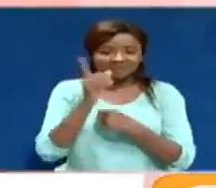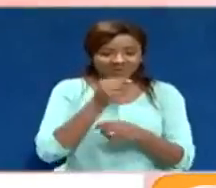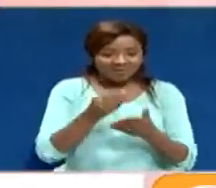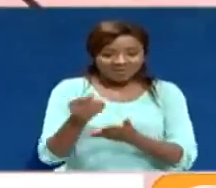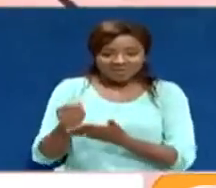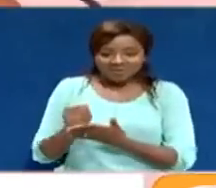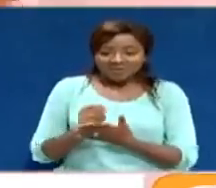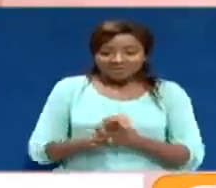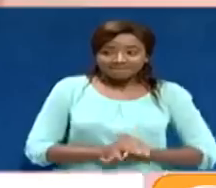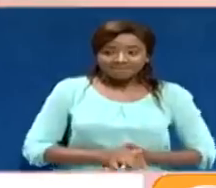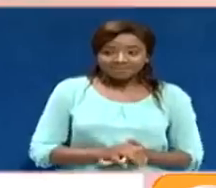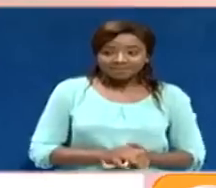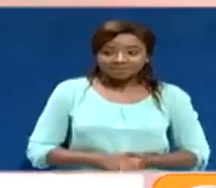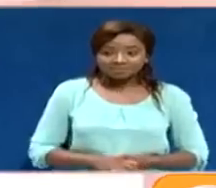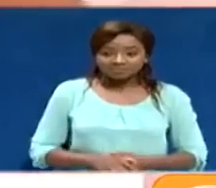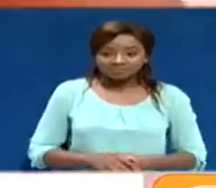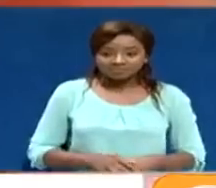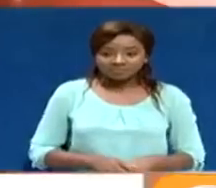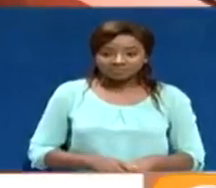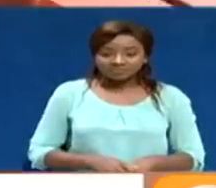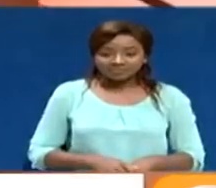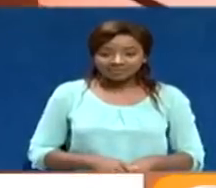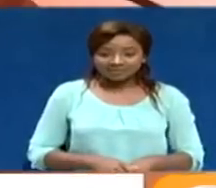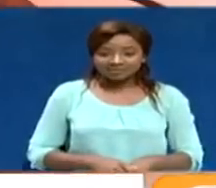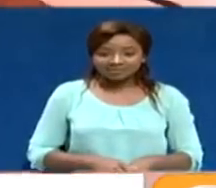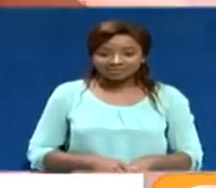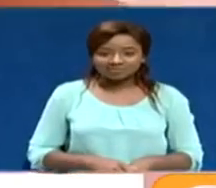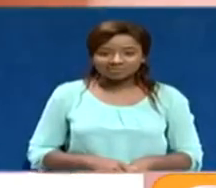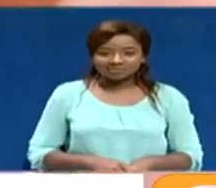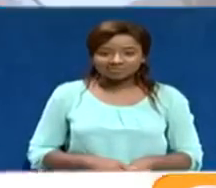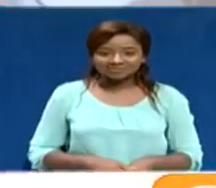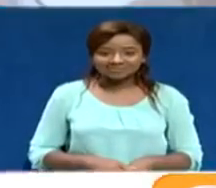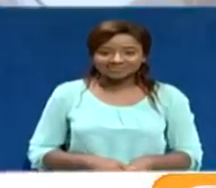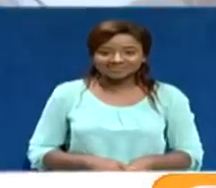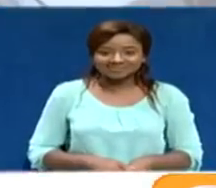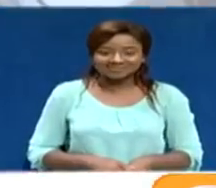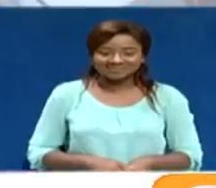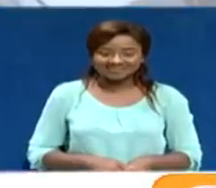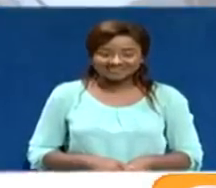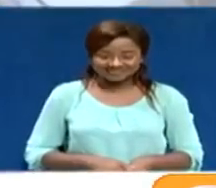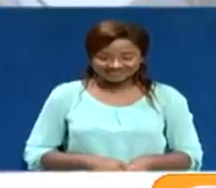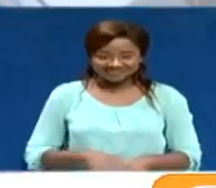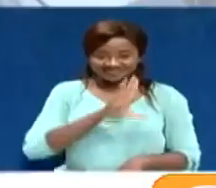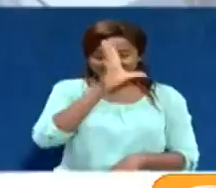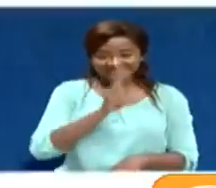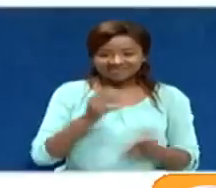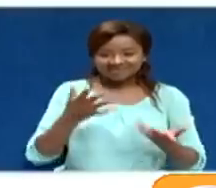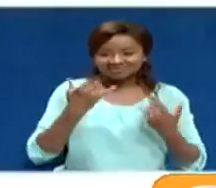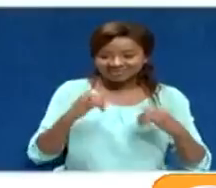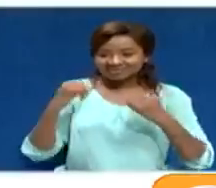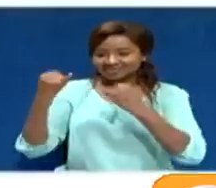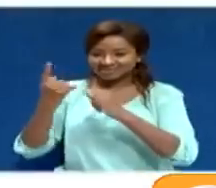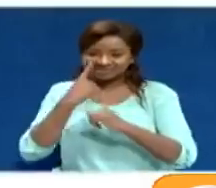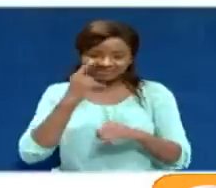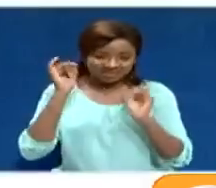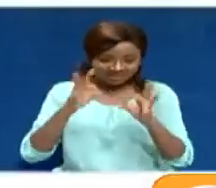Amid a supply crisis of the AstraZeneca vaccine, the African continent was already looking for an alternative in the